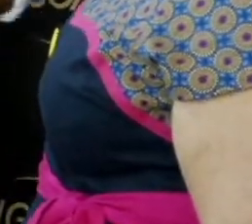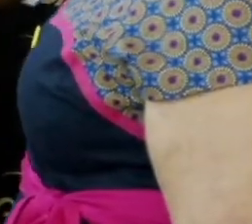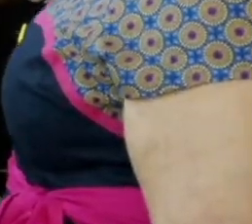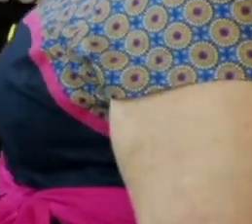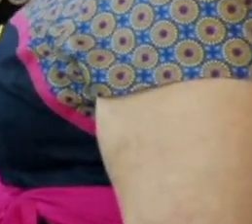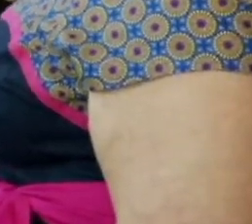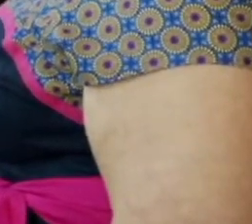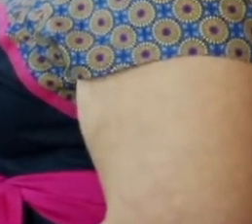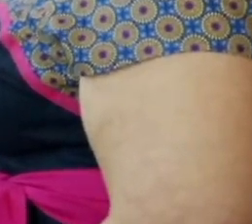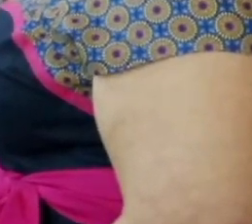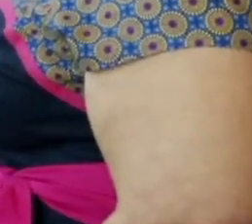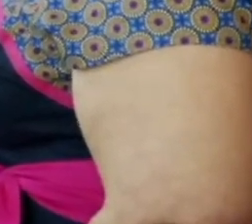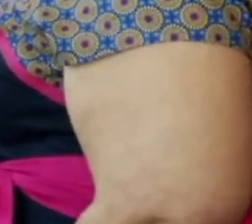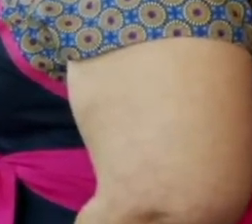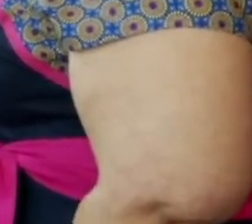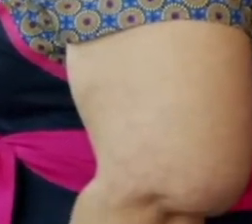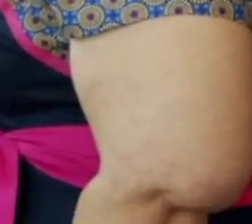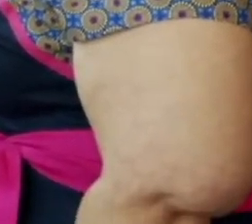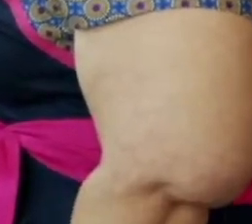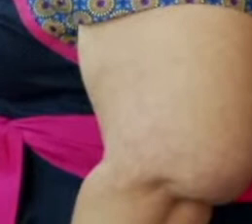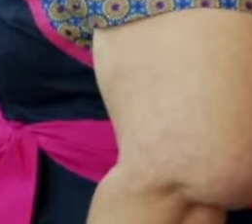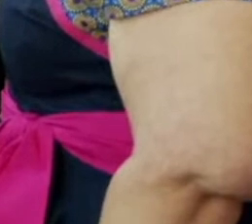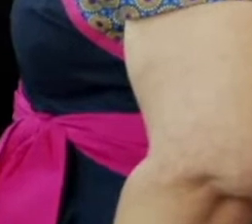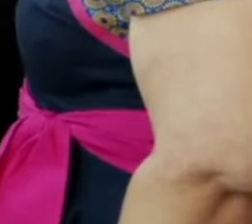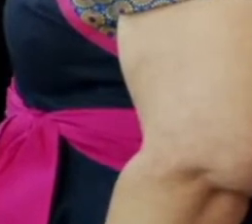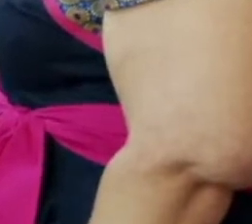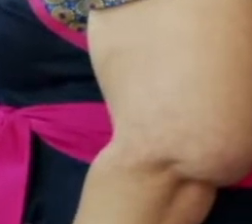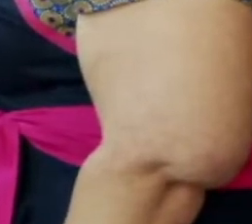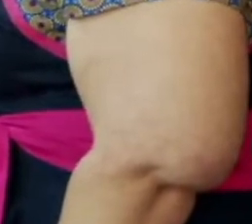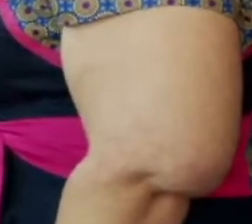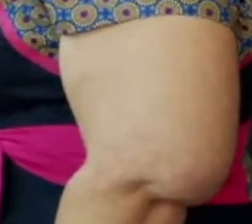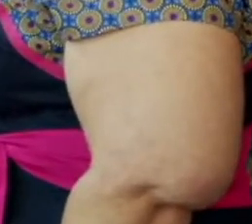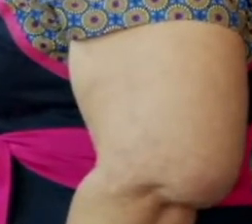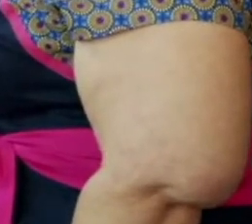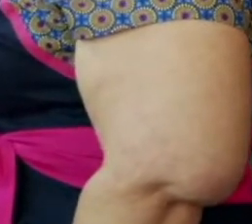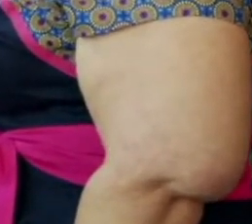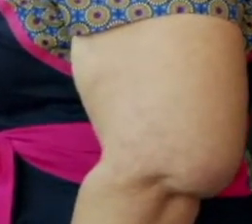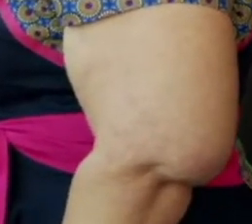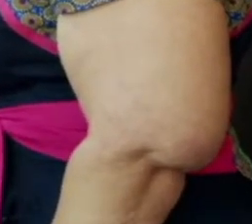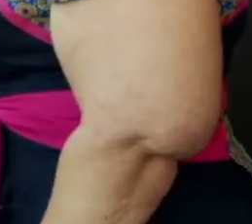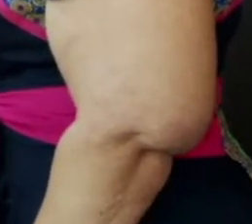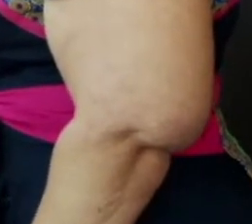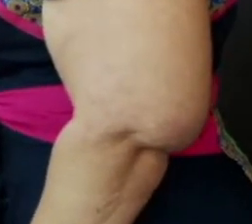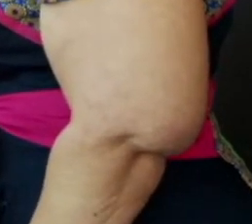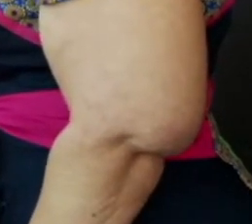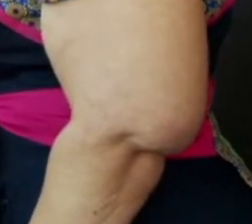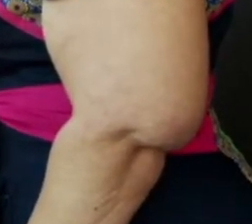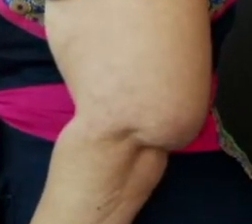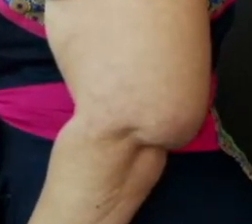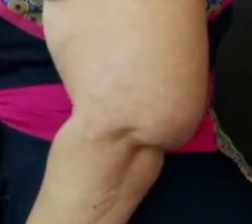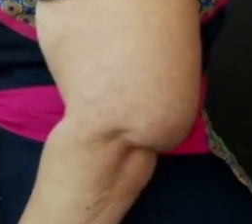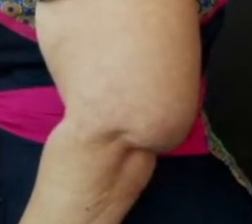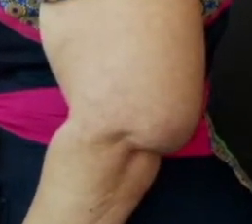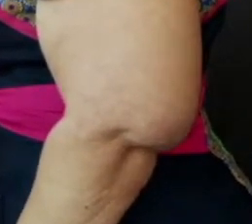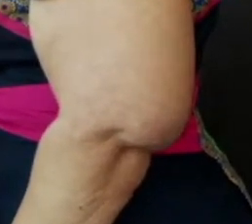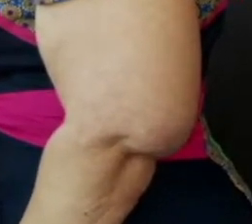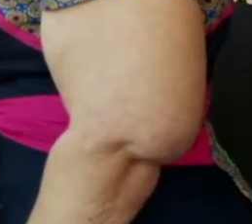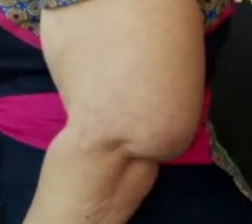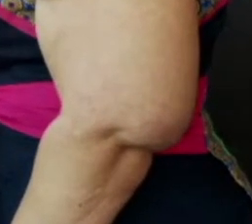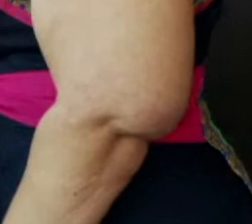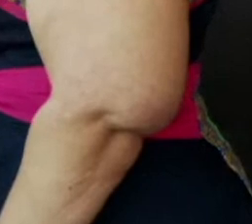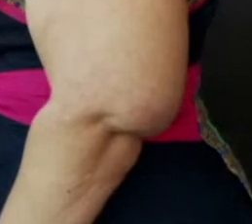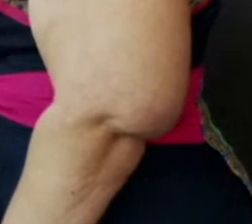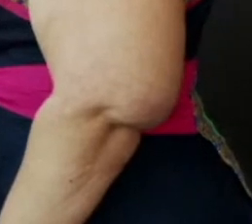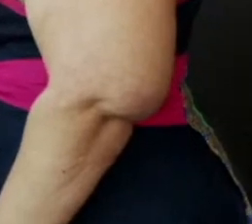Algoa FM. You can see that the background there, the Algoa FM. That shows you that in the precinct of the Eastern